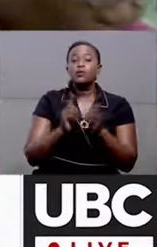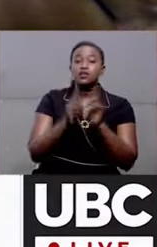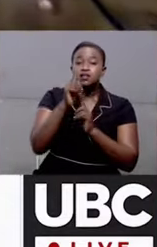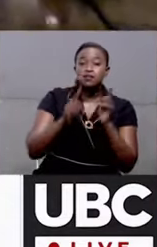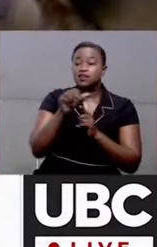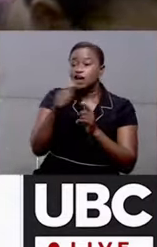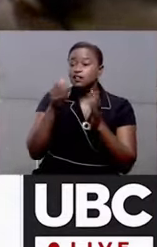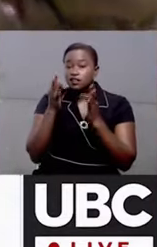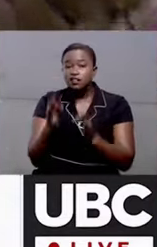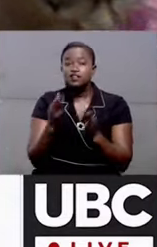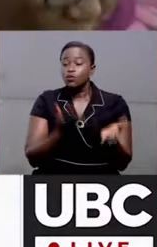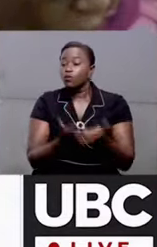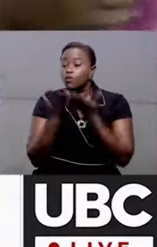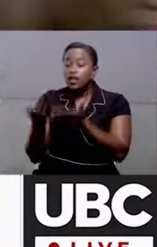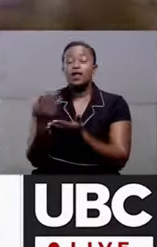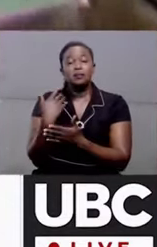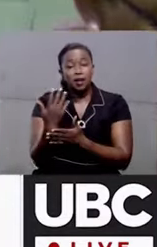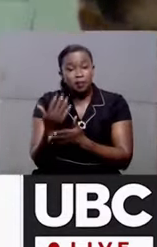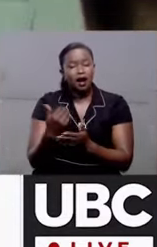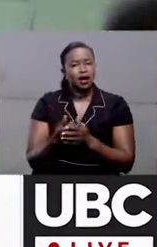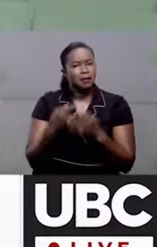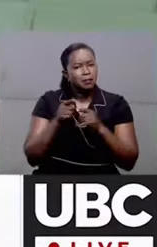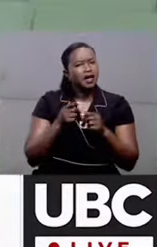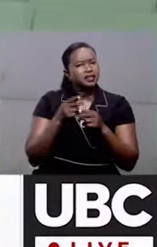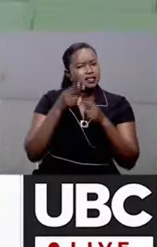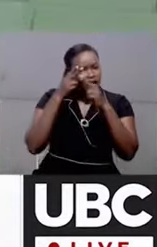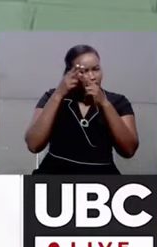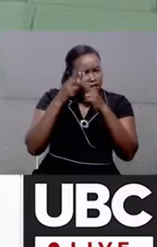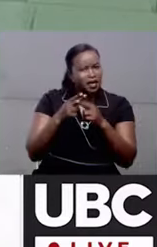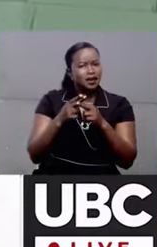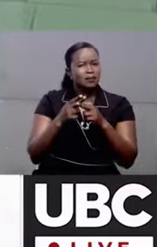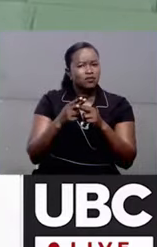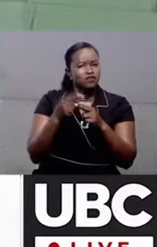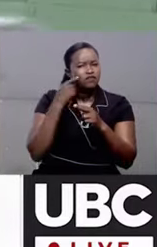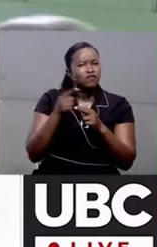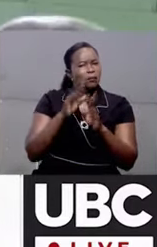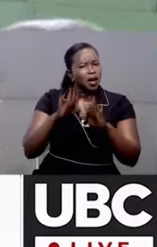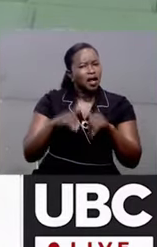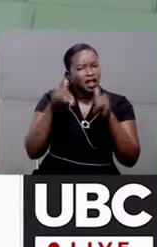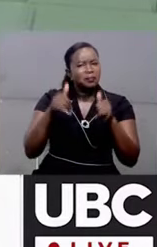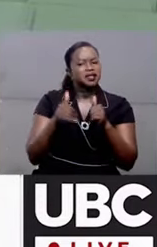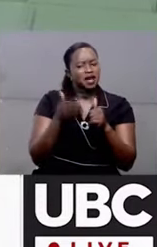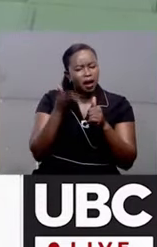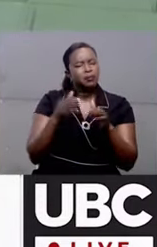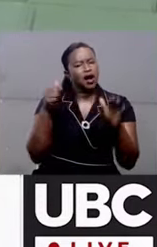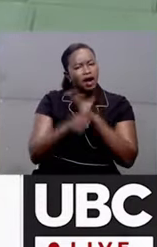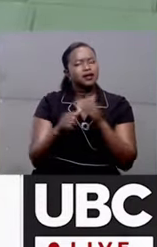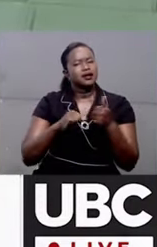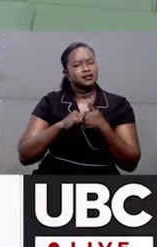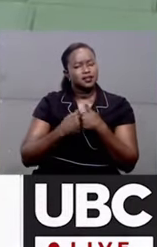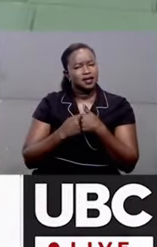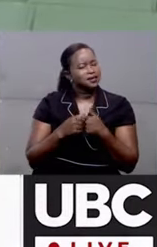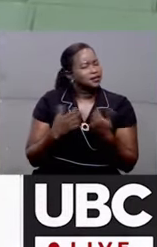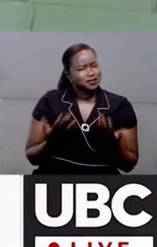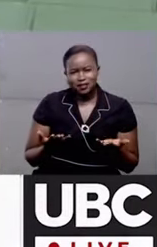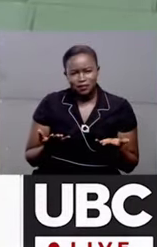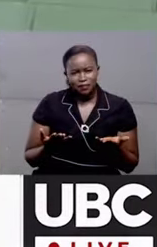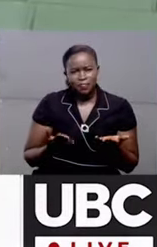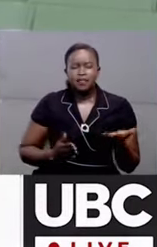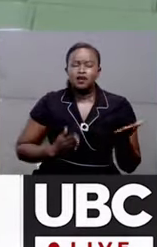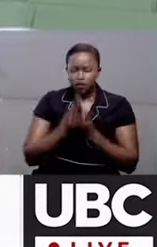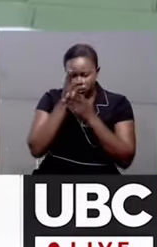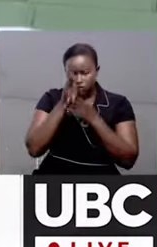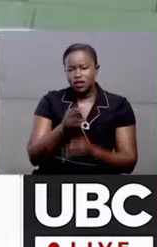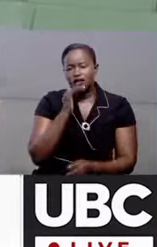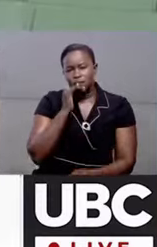lay the papers, when the credibility of this house is under challenge. Right, Honorable Speaker. He's we